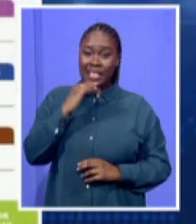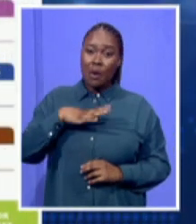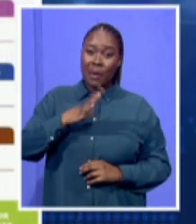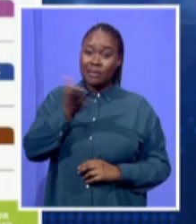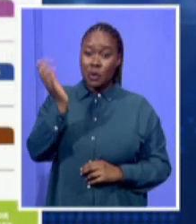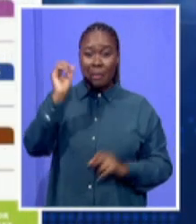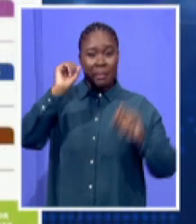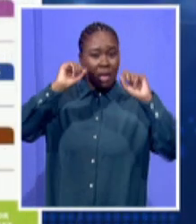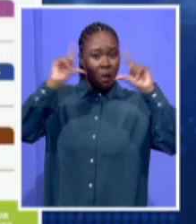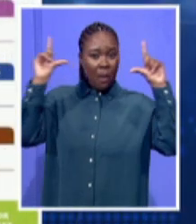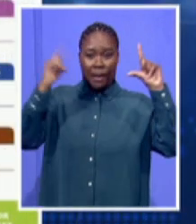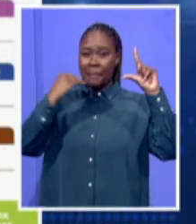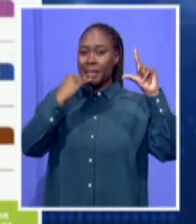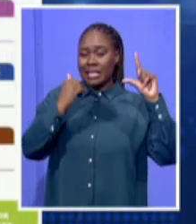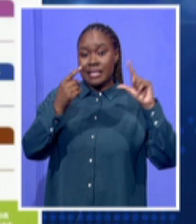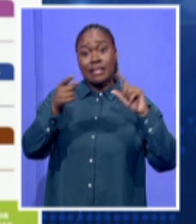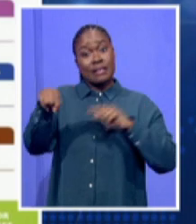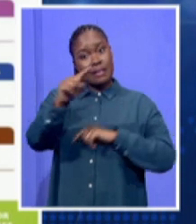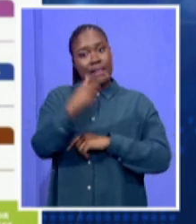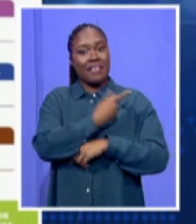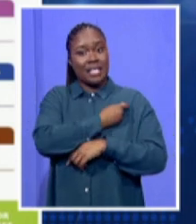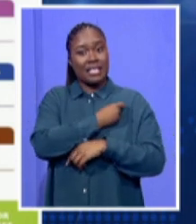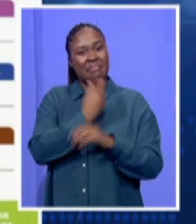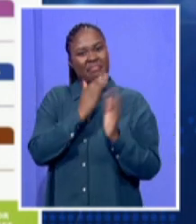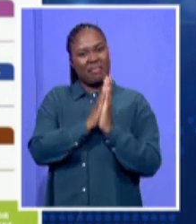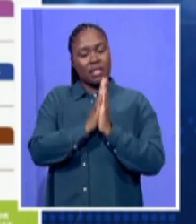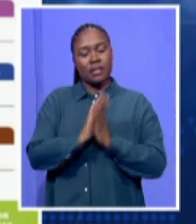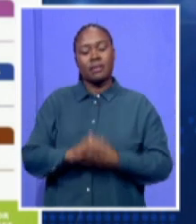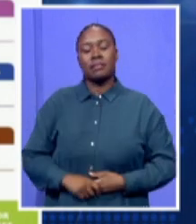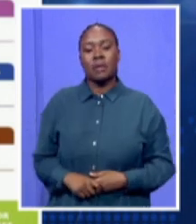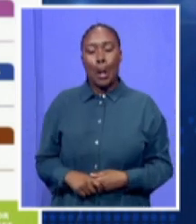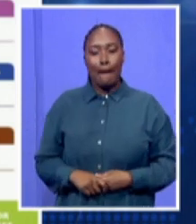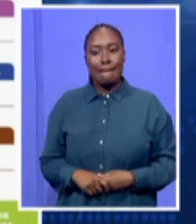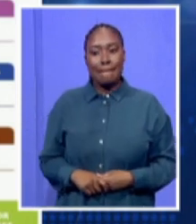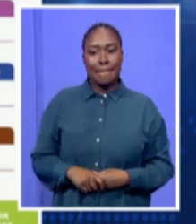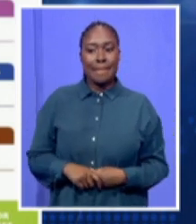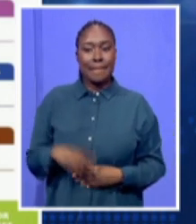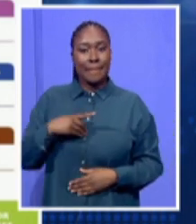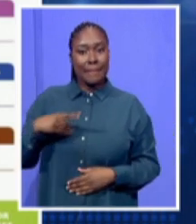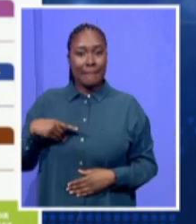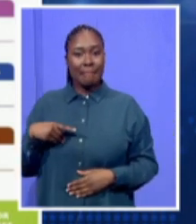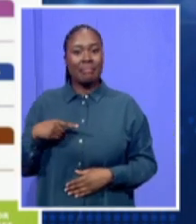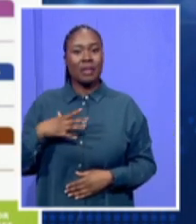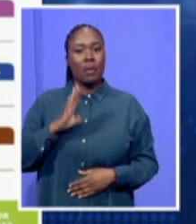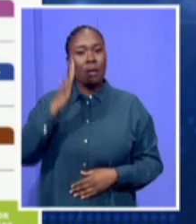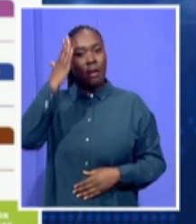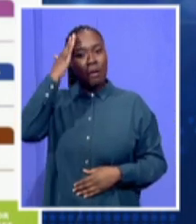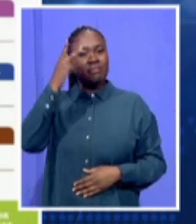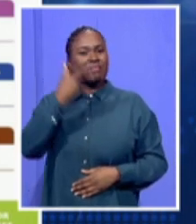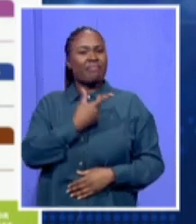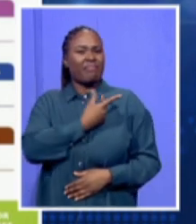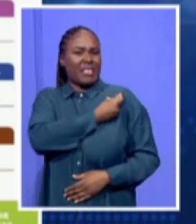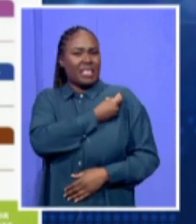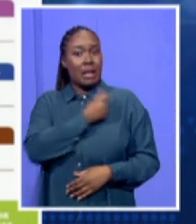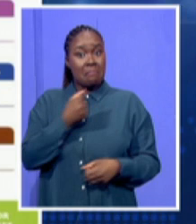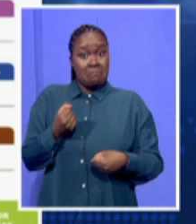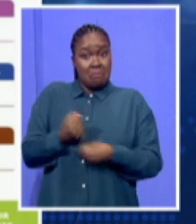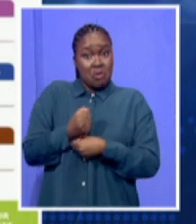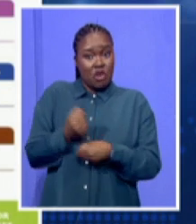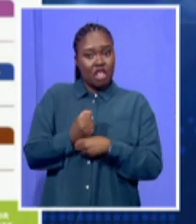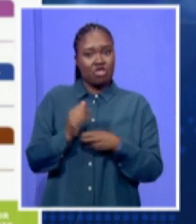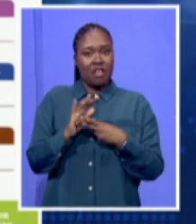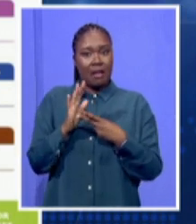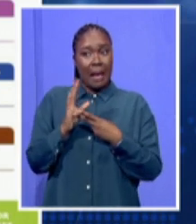is not gone. Please go and get vaccinated. So, Dr. Crisp, what's the latest with regards to vaccines, their production, the